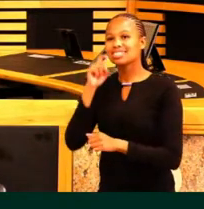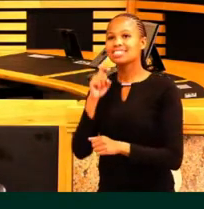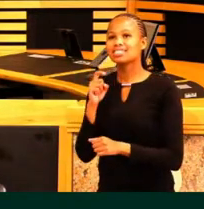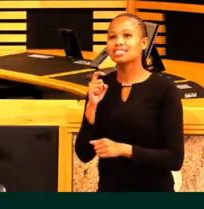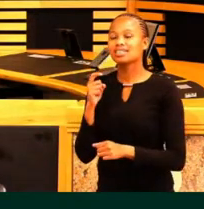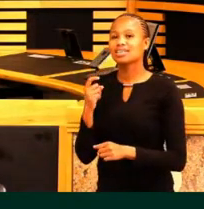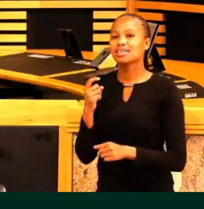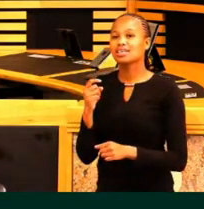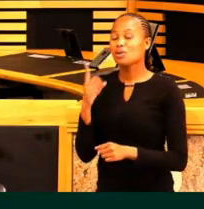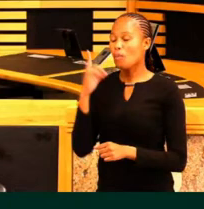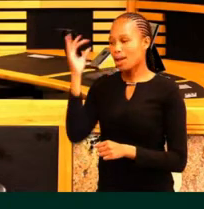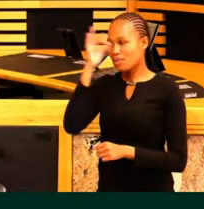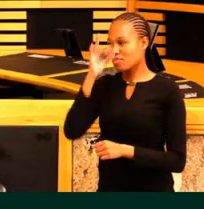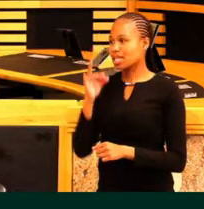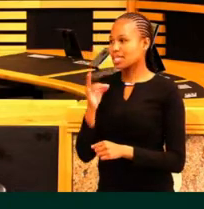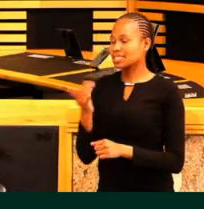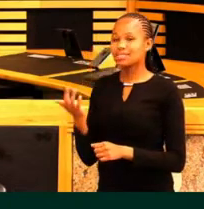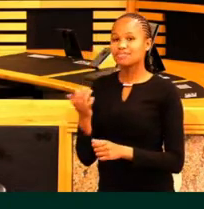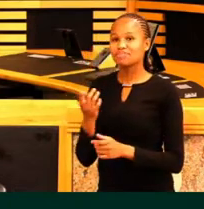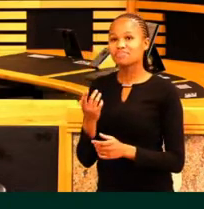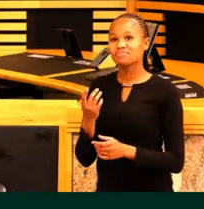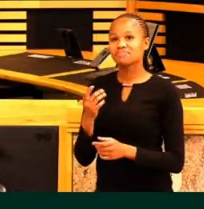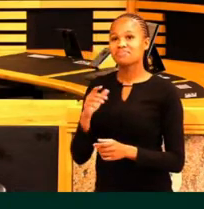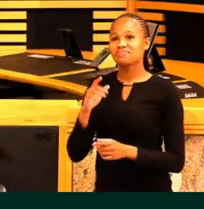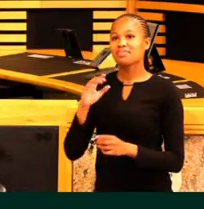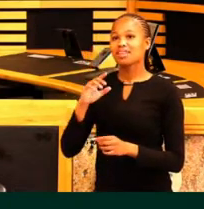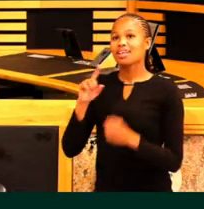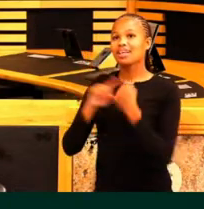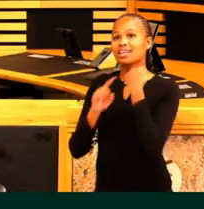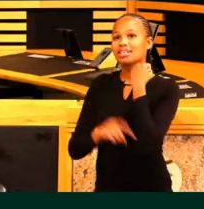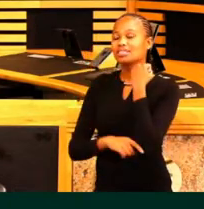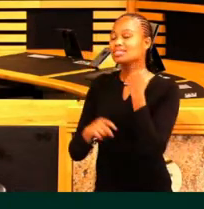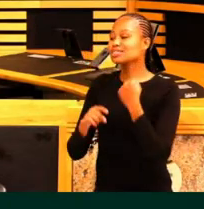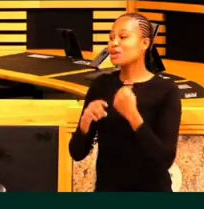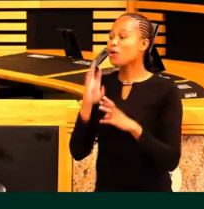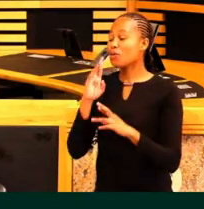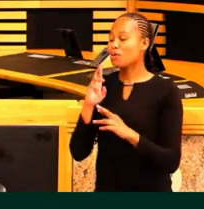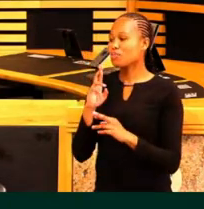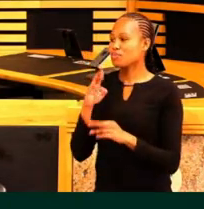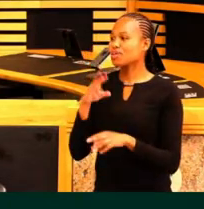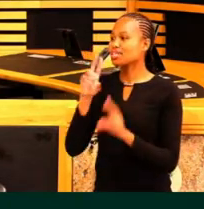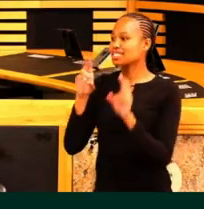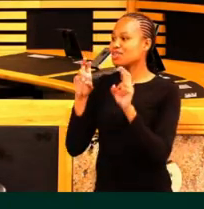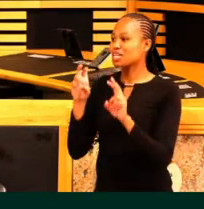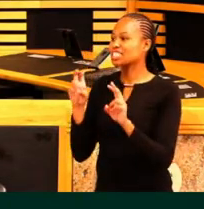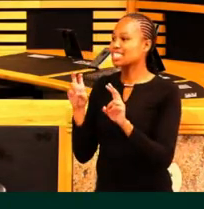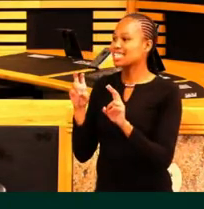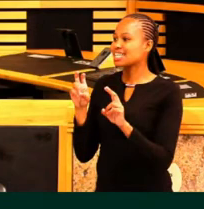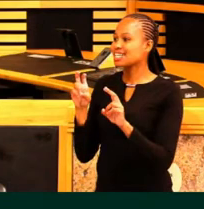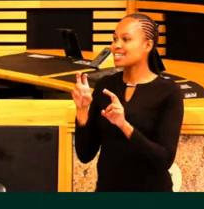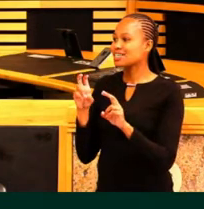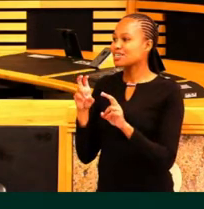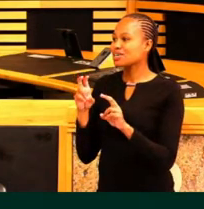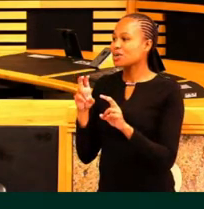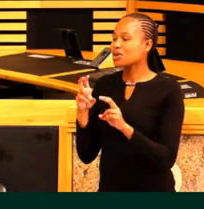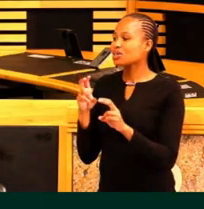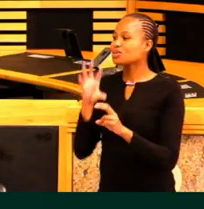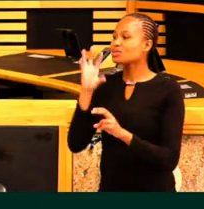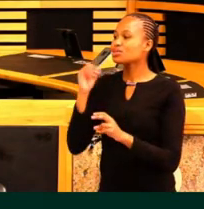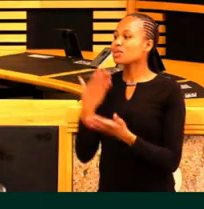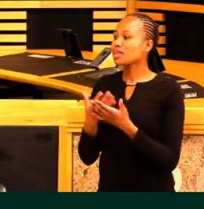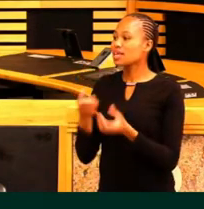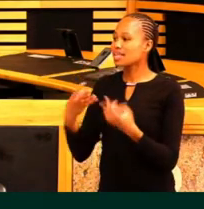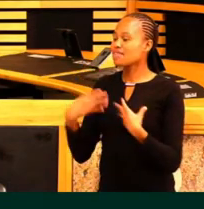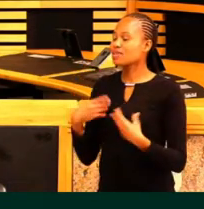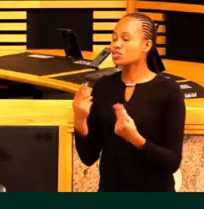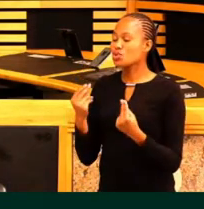but have suddenly lost hope and beg that the situations the situations are solved so that to give us